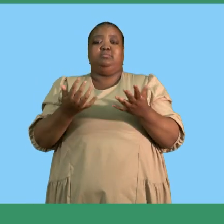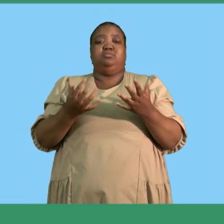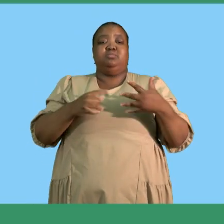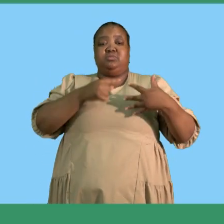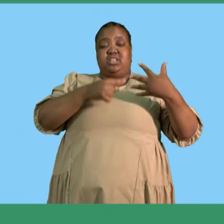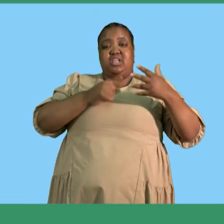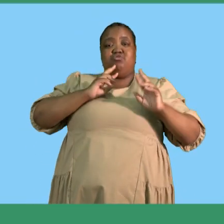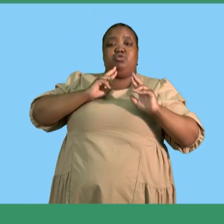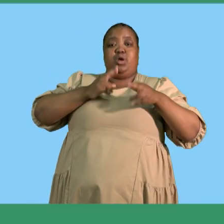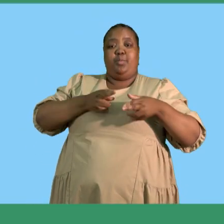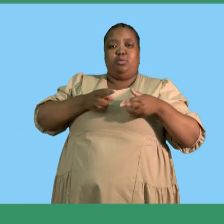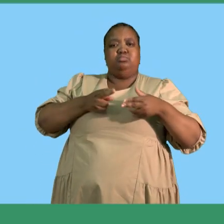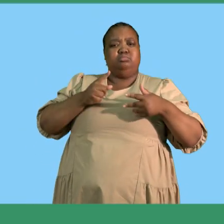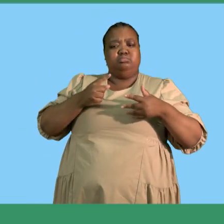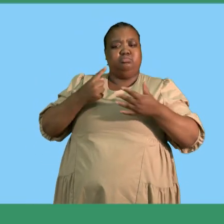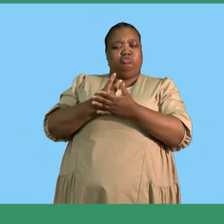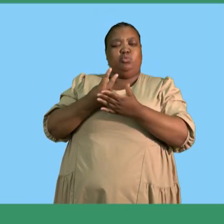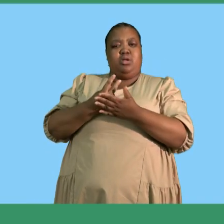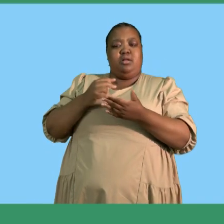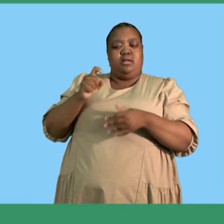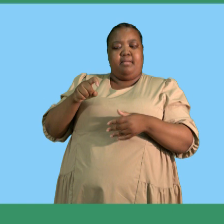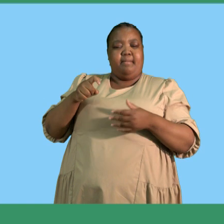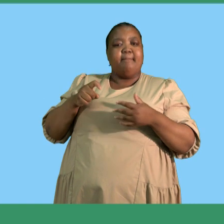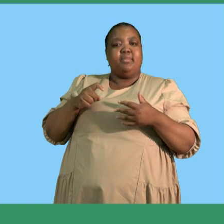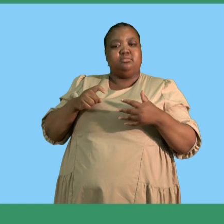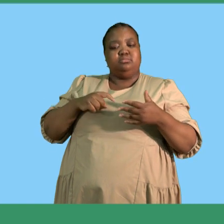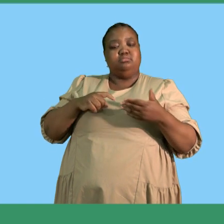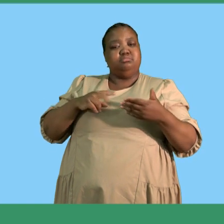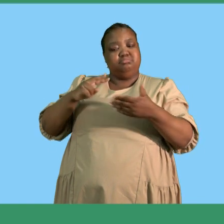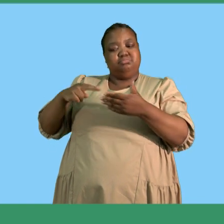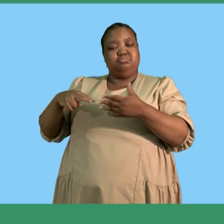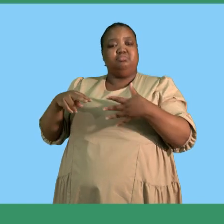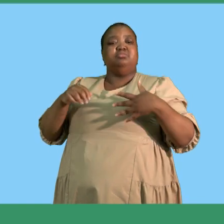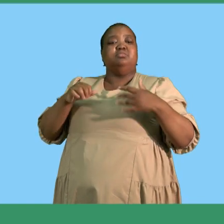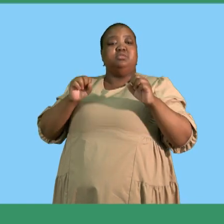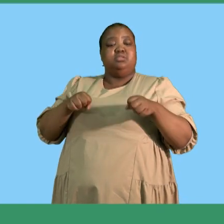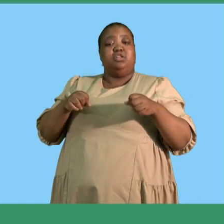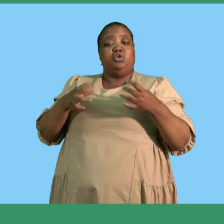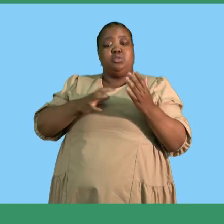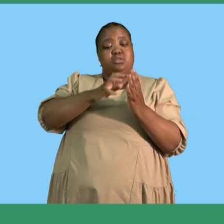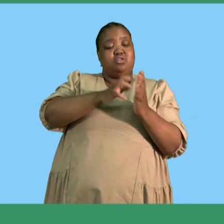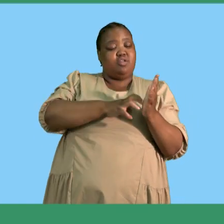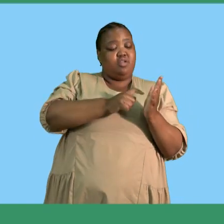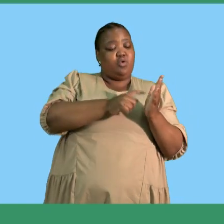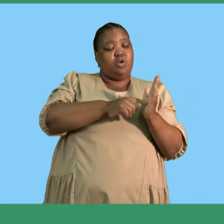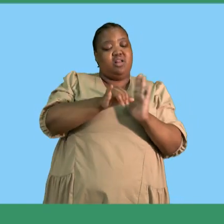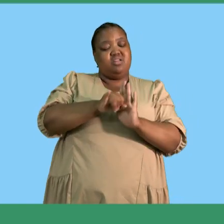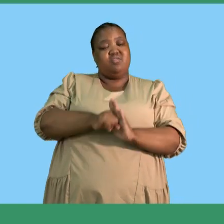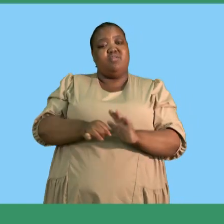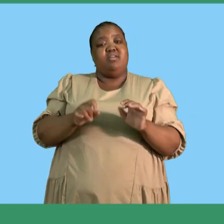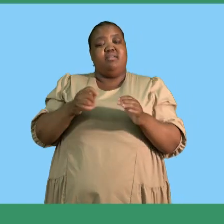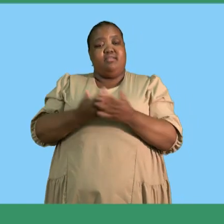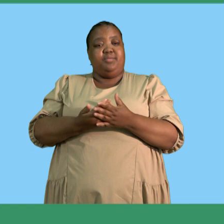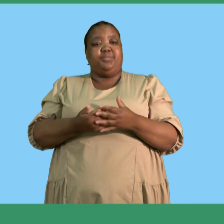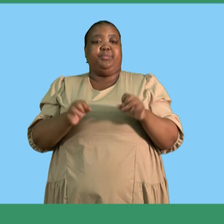these written reports so that you are able to identify them in the scenario. Now, when you are writing a report,